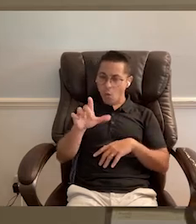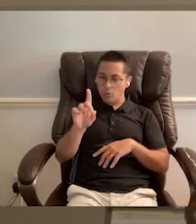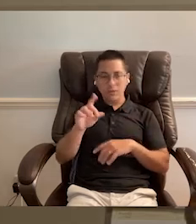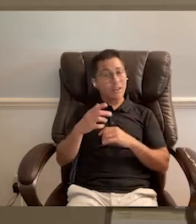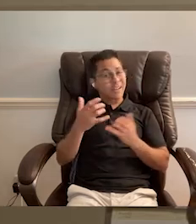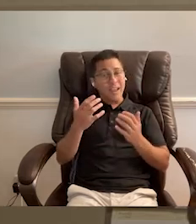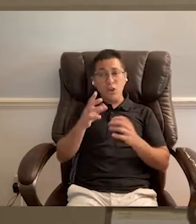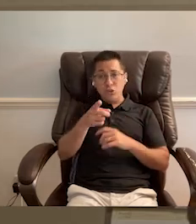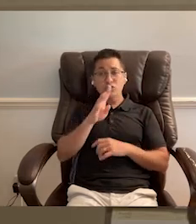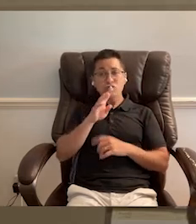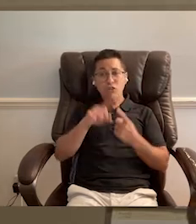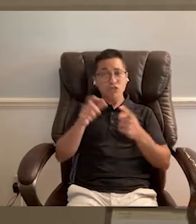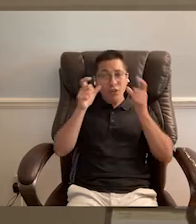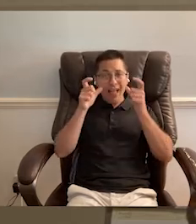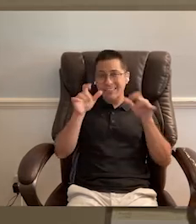directions.